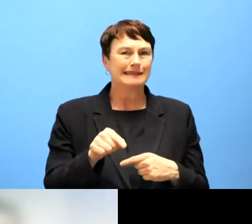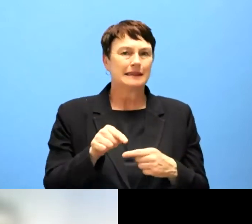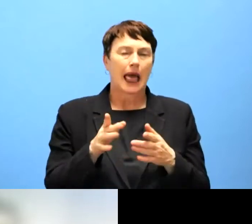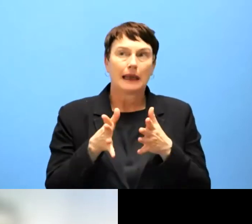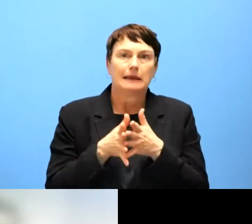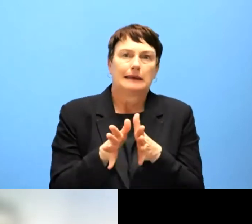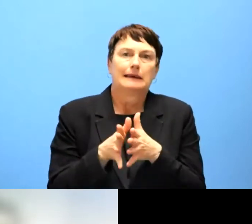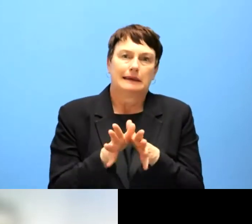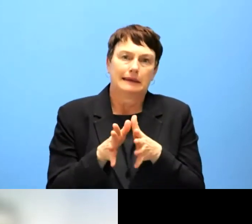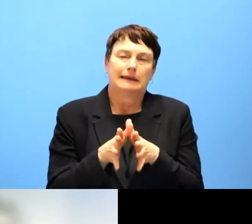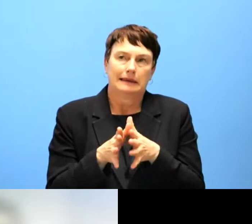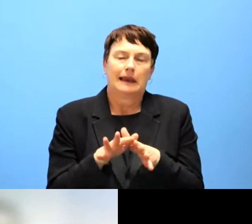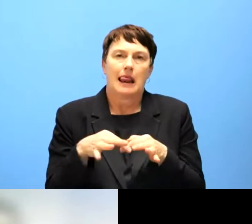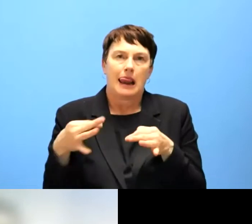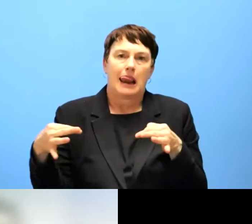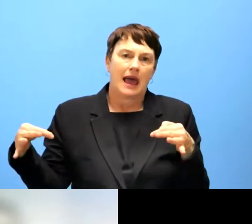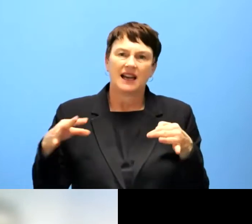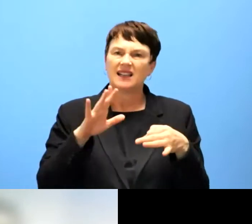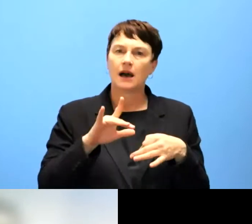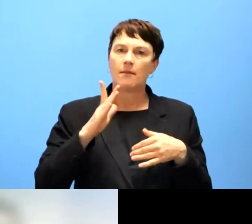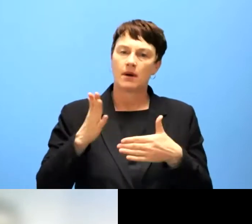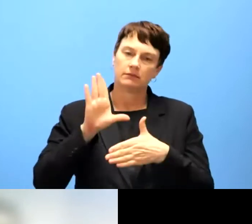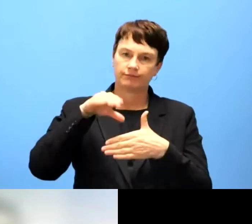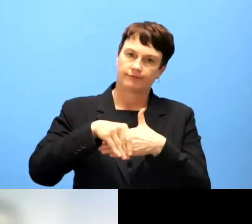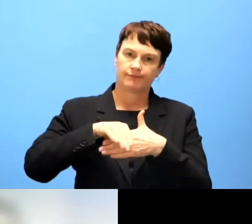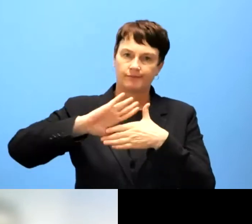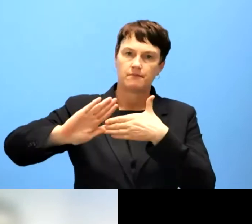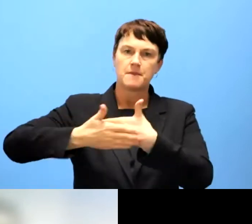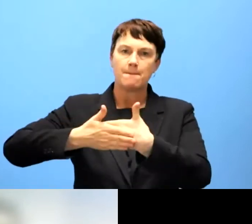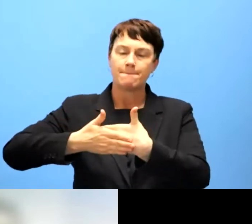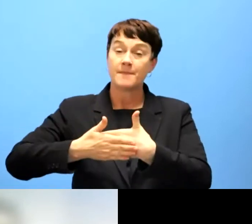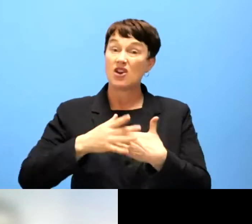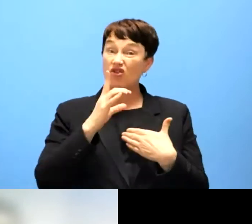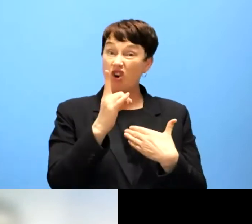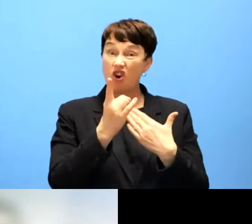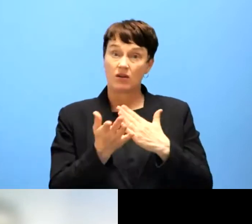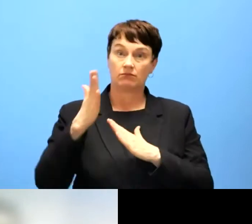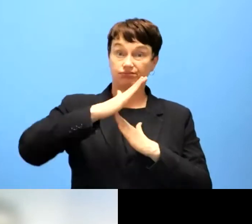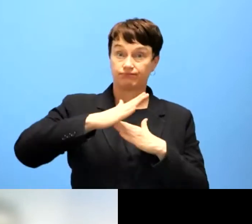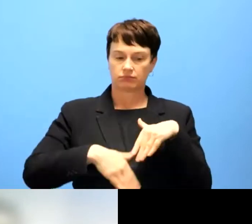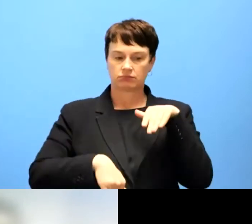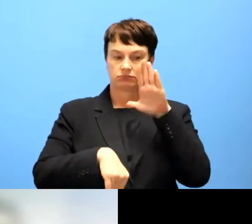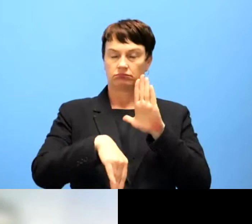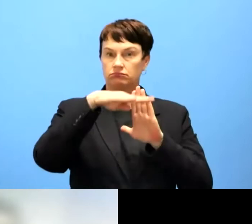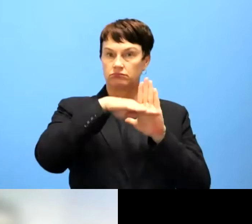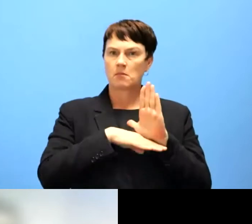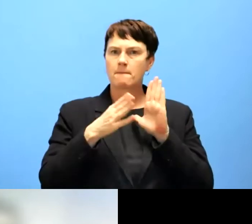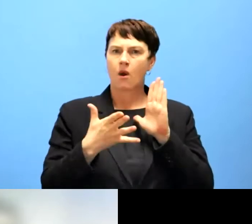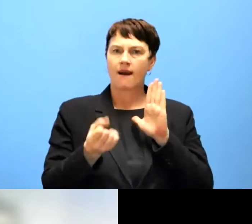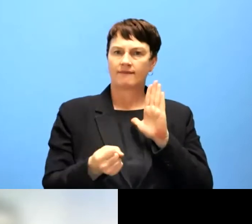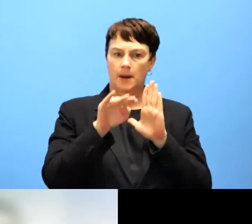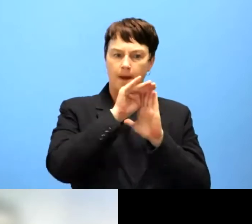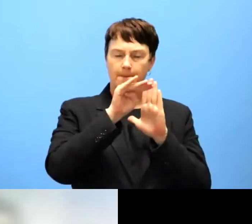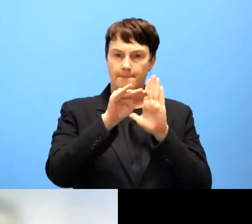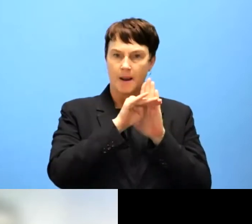part shall include the real requirements, and all this documentation where it comes from, don't care,